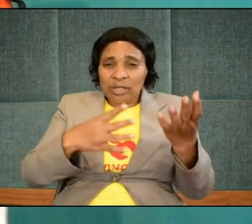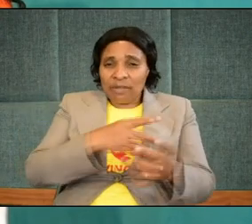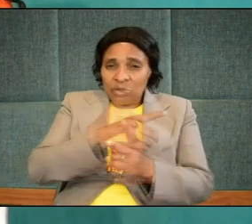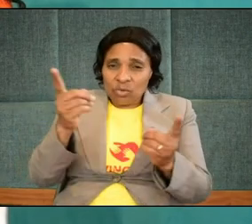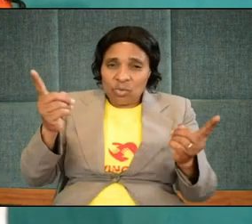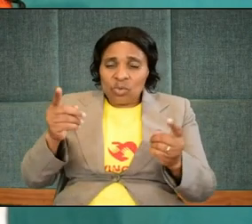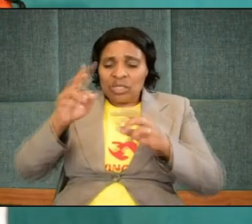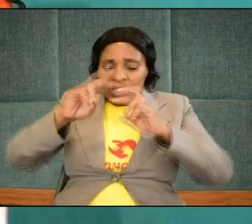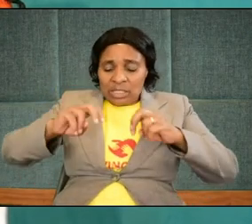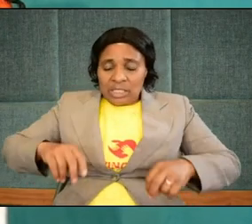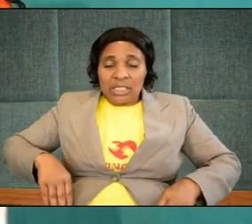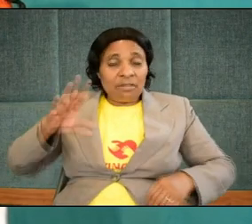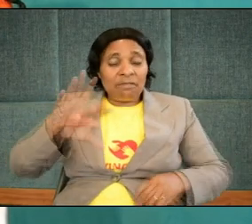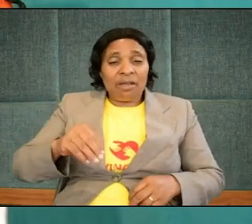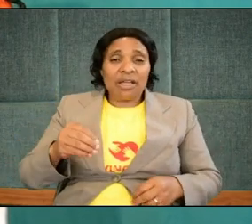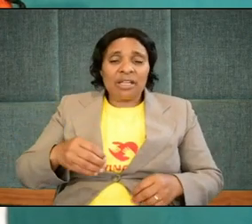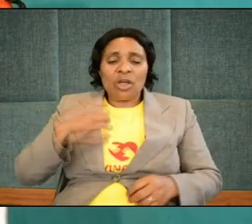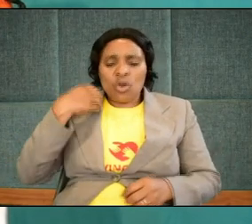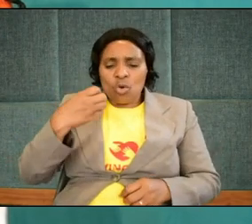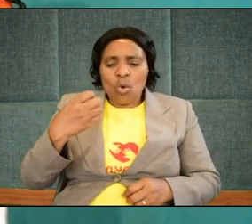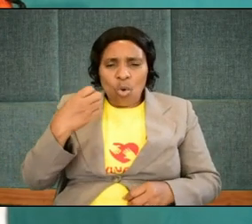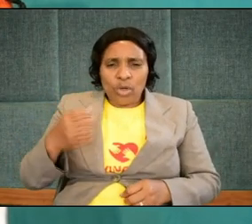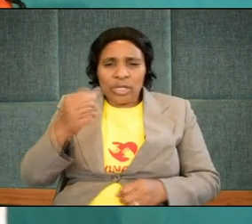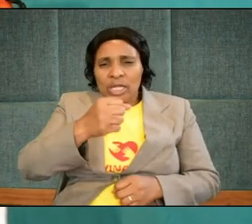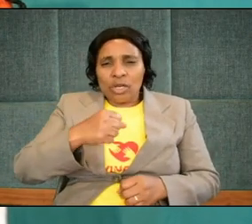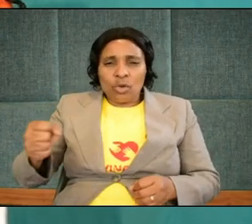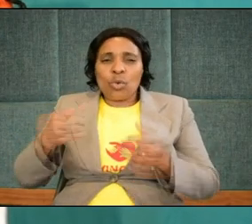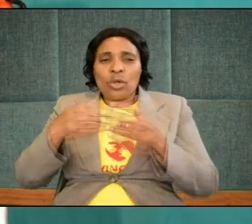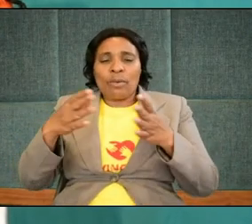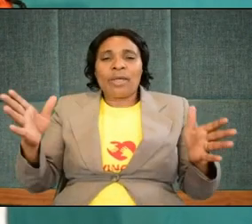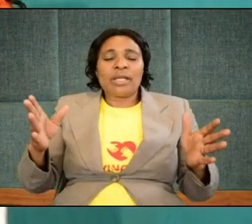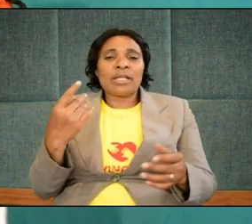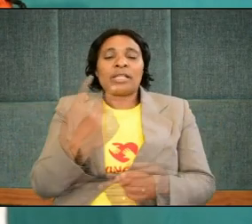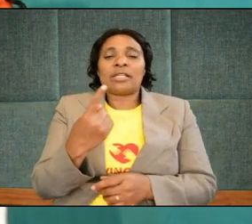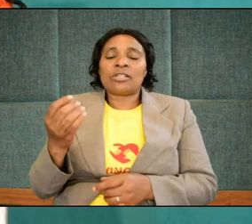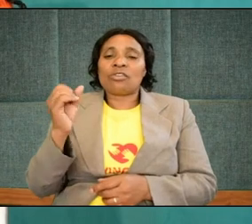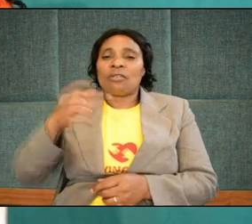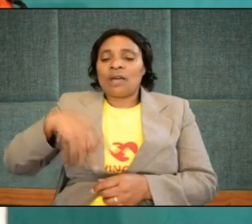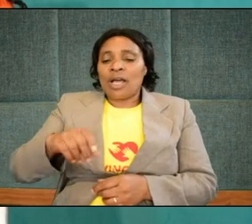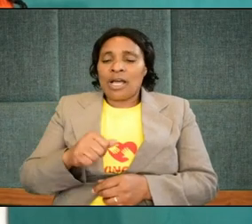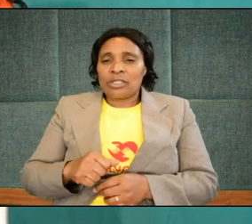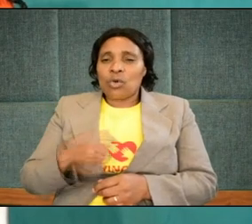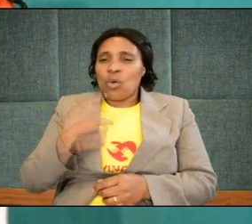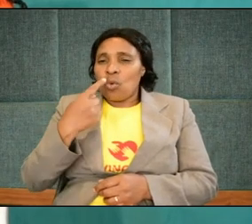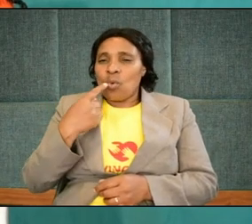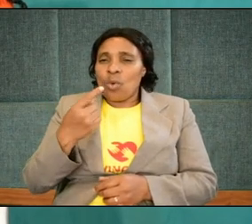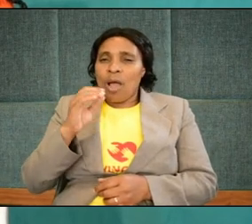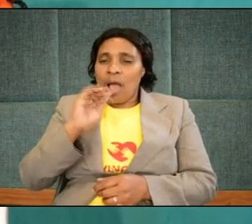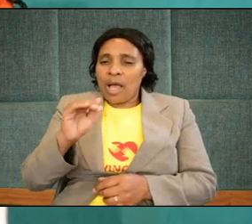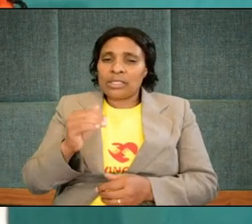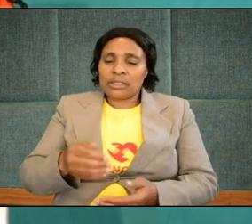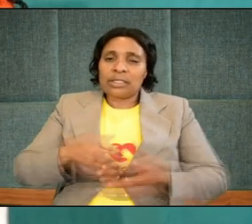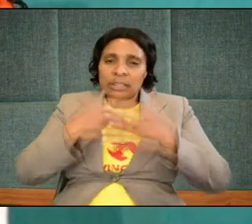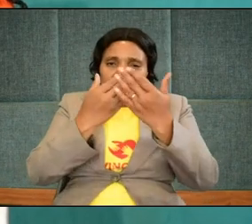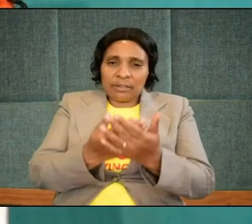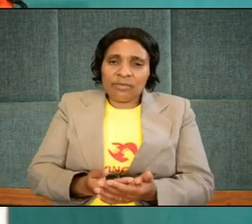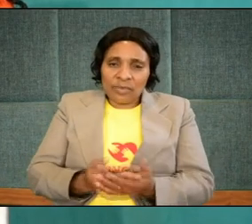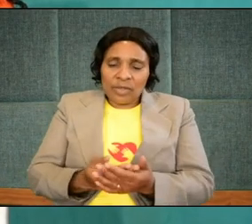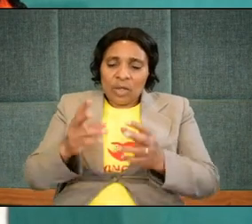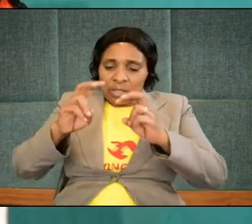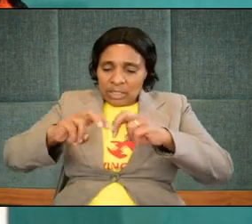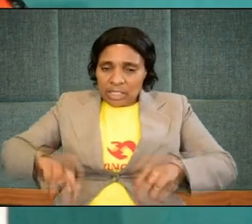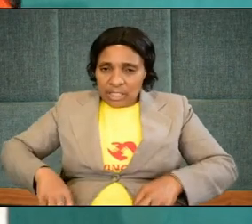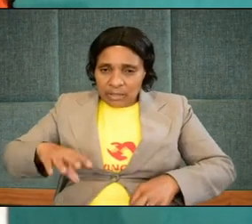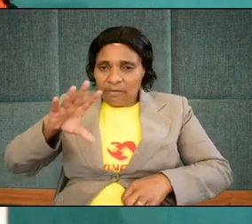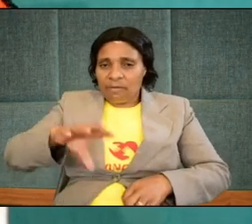and you will find. Knock and the door will be opened to you. For everyone who asks receives. The one who seeks finds. And to the